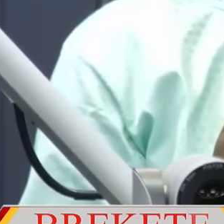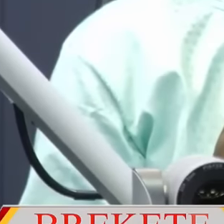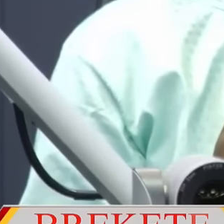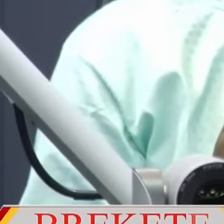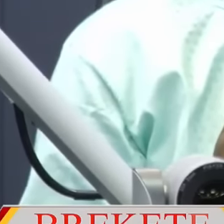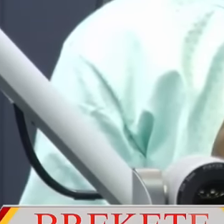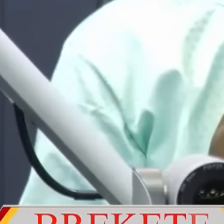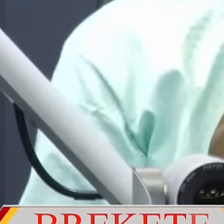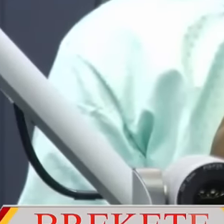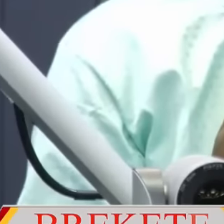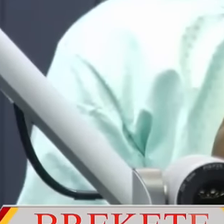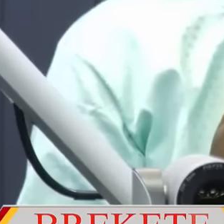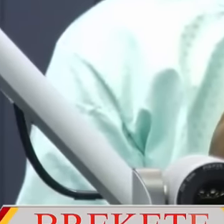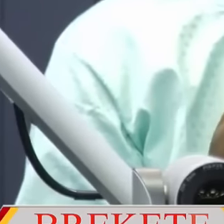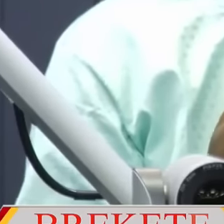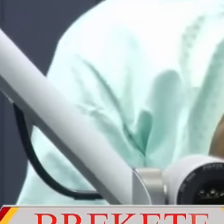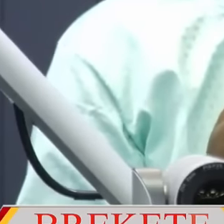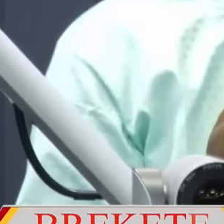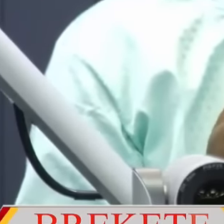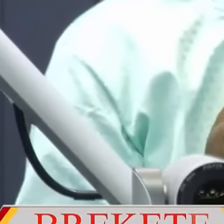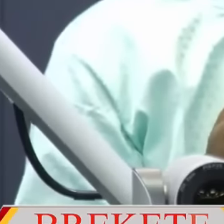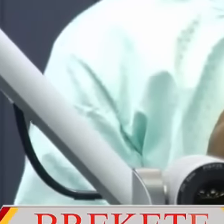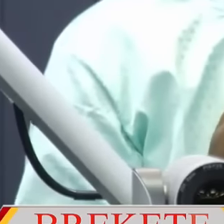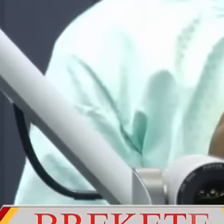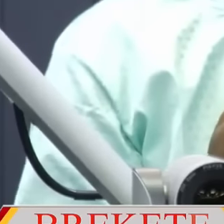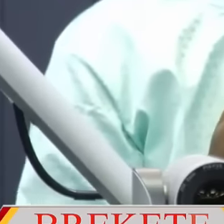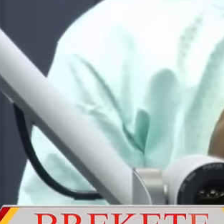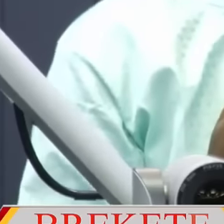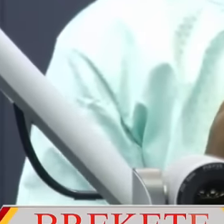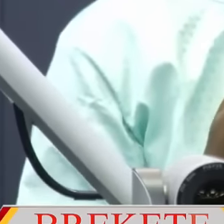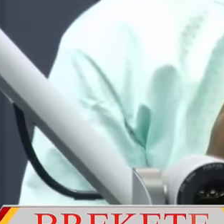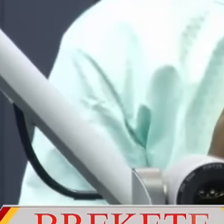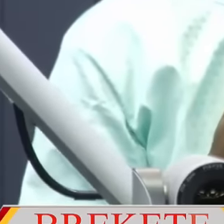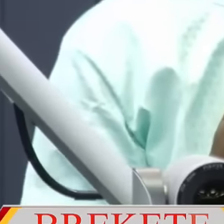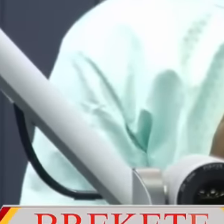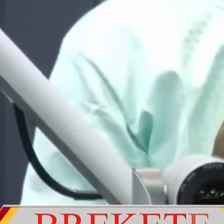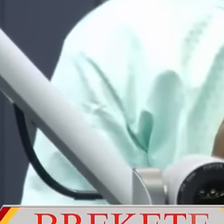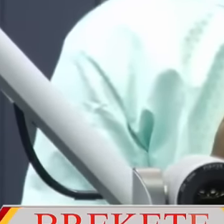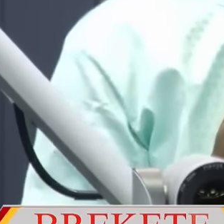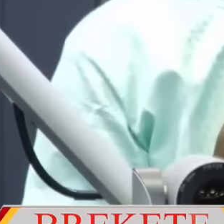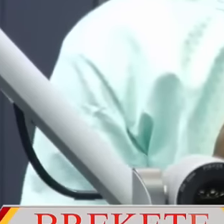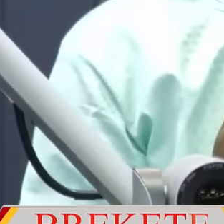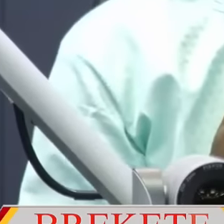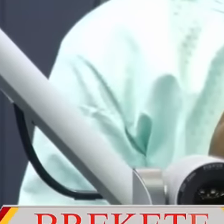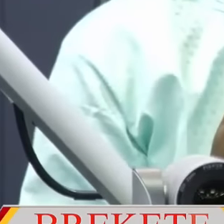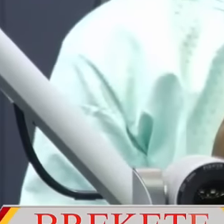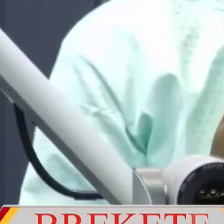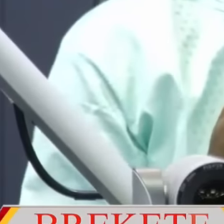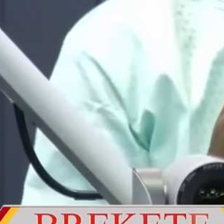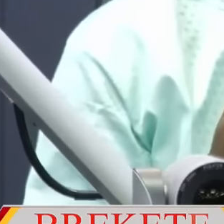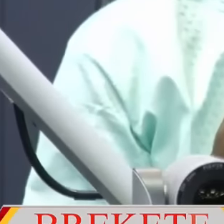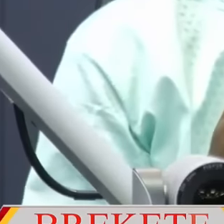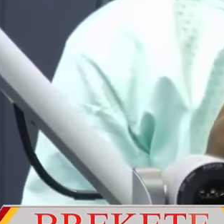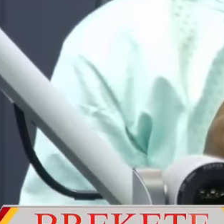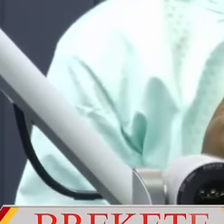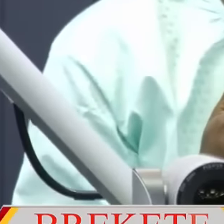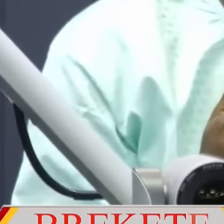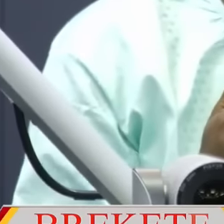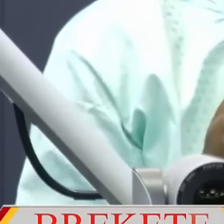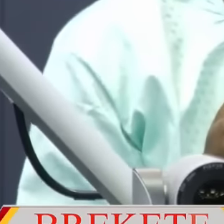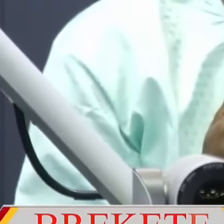domin ba dalili ba ku yi karanta ko dai ku yi karan alƙalin da ta daure ƴan uwanku